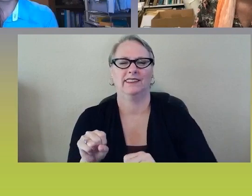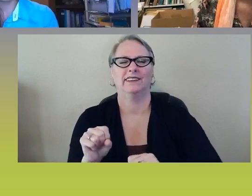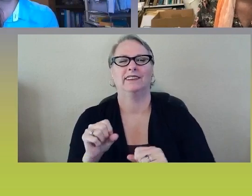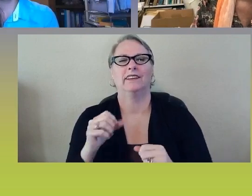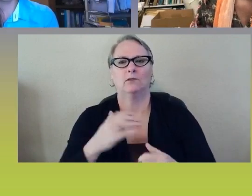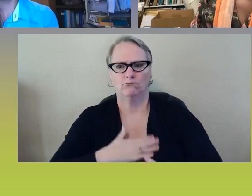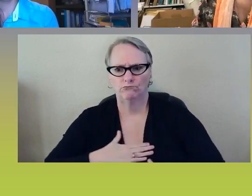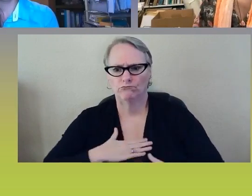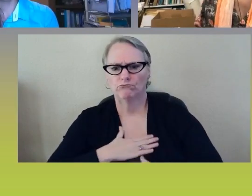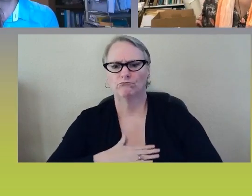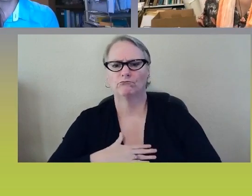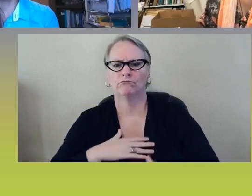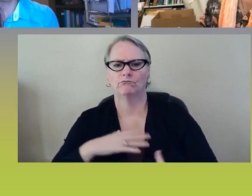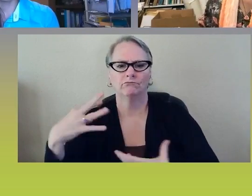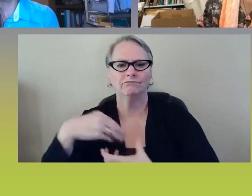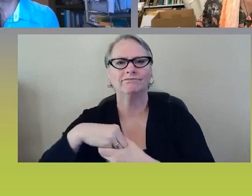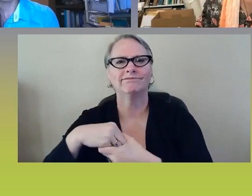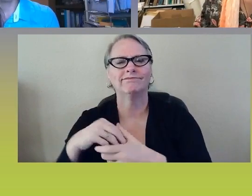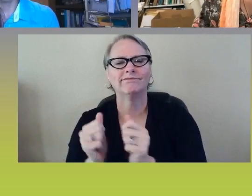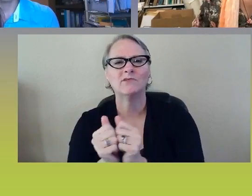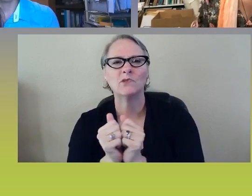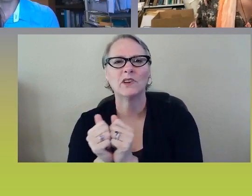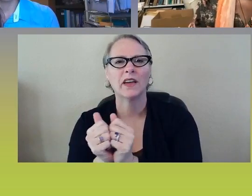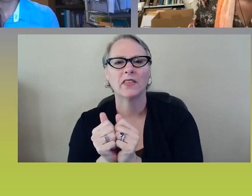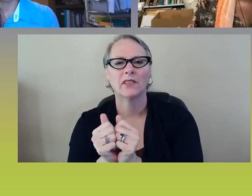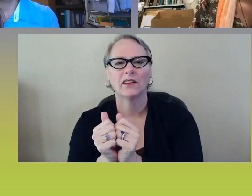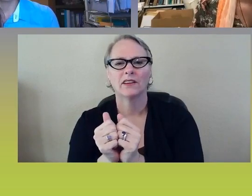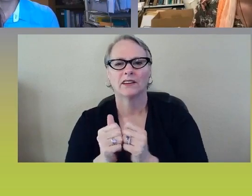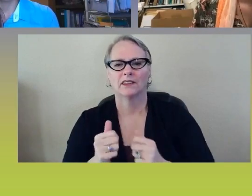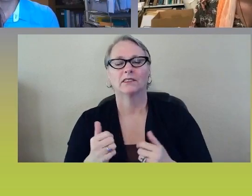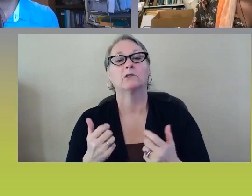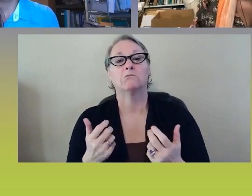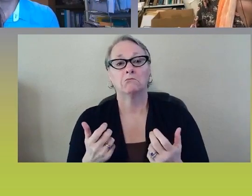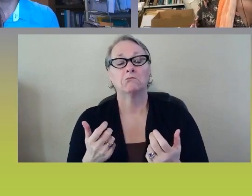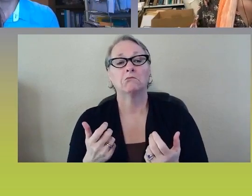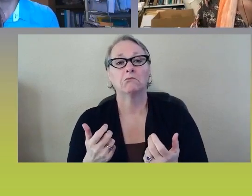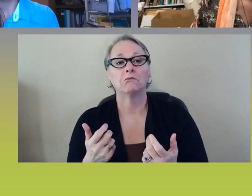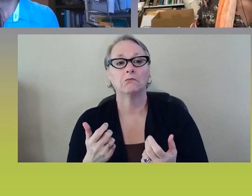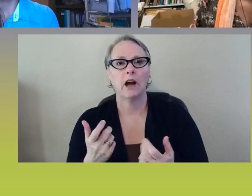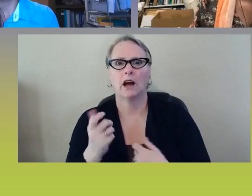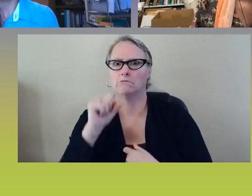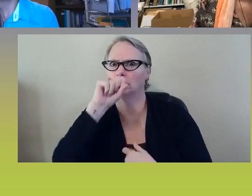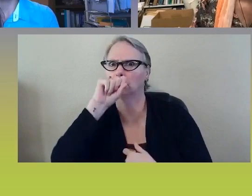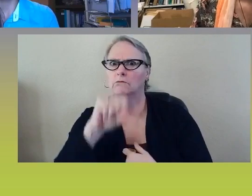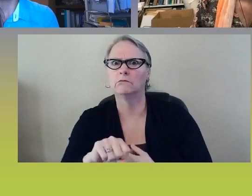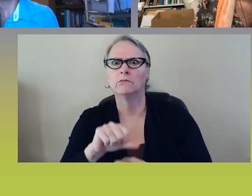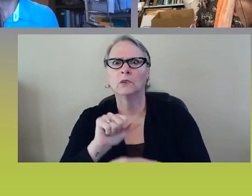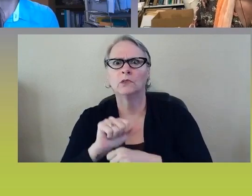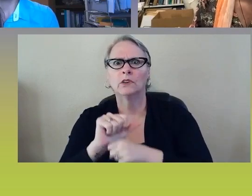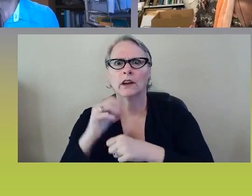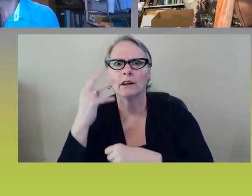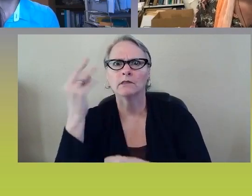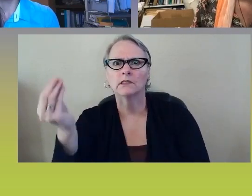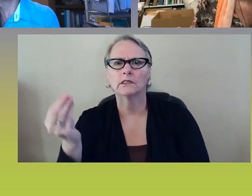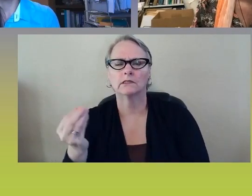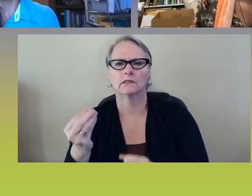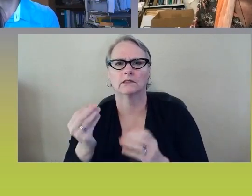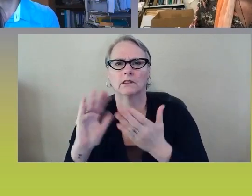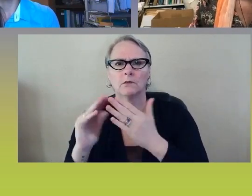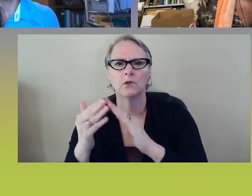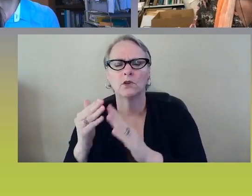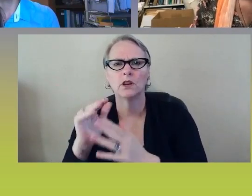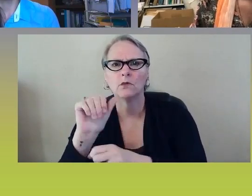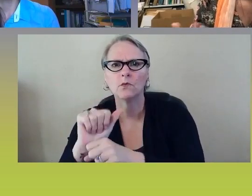with others. So I did a lot of work outside in community work in plazas